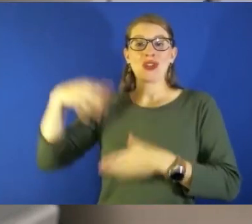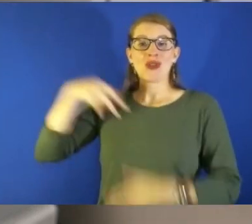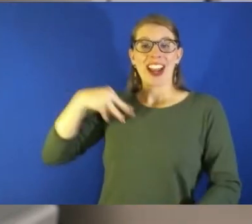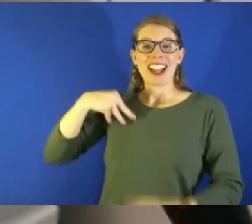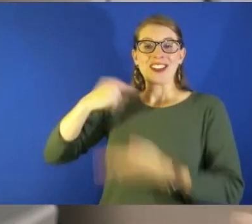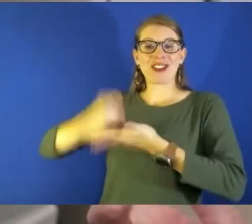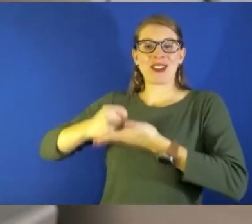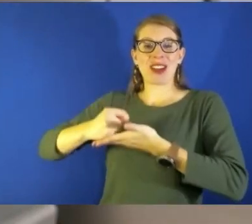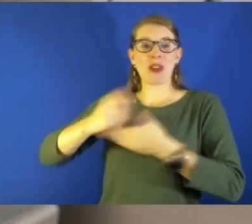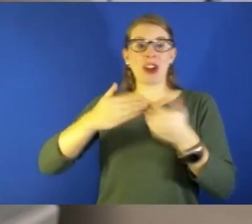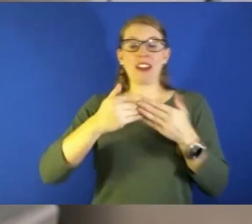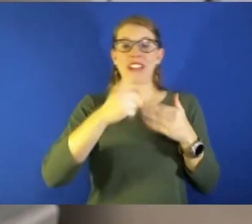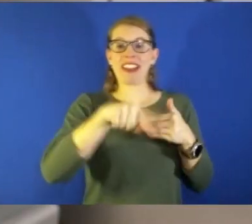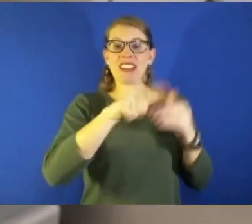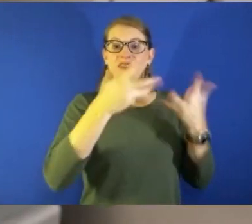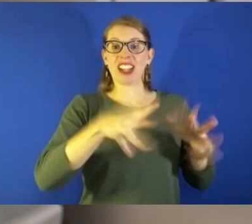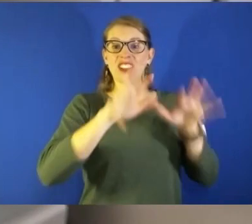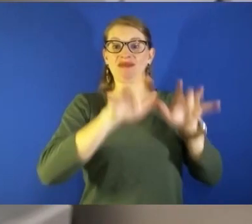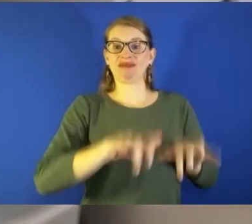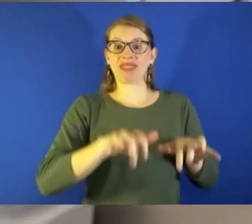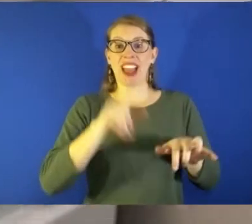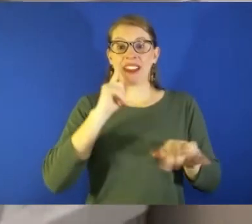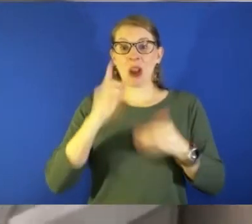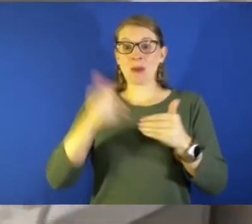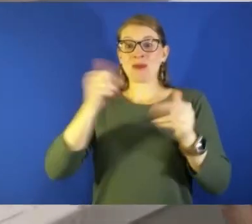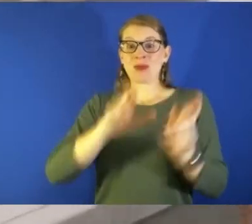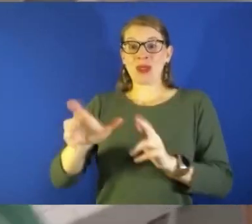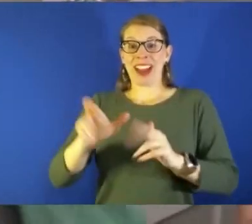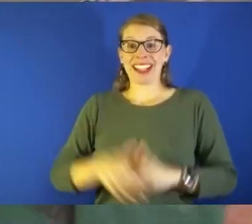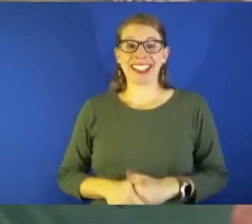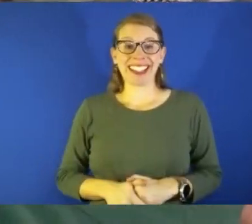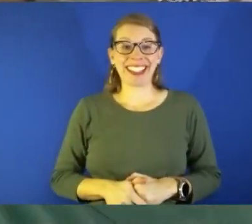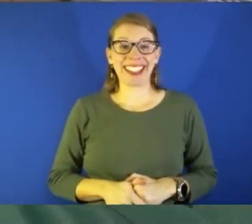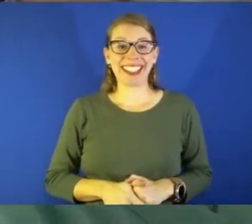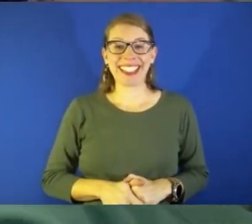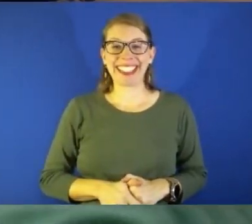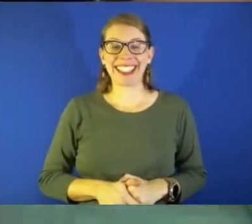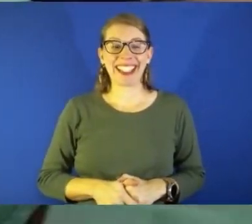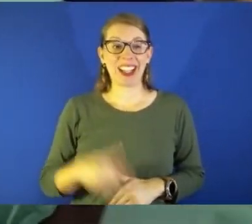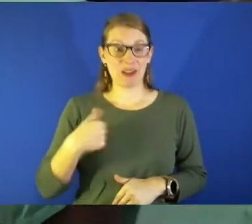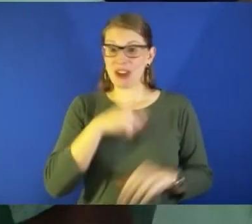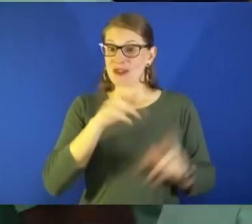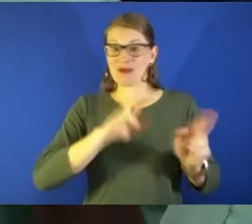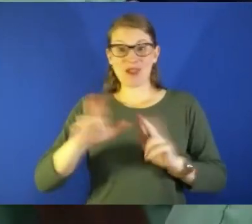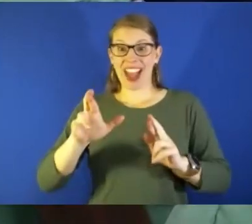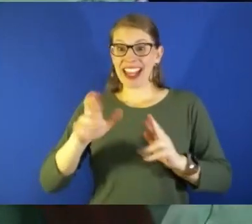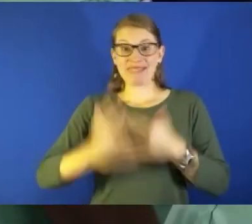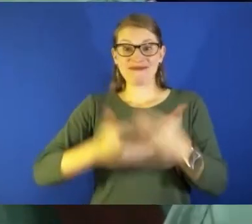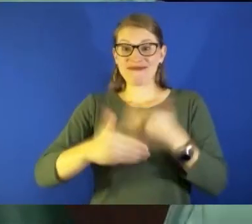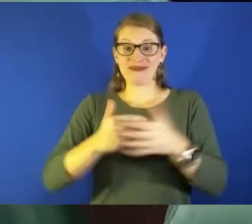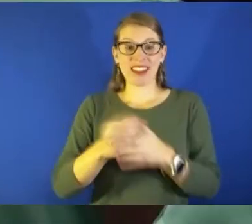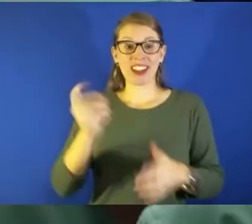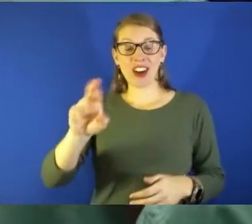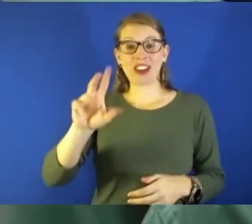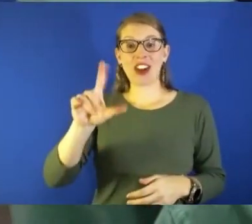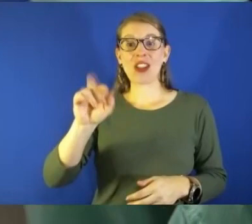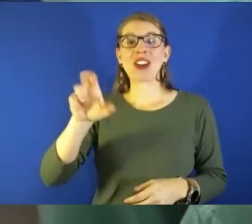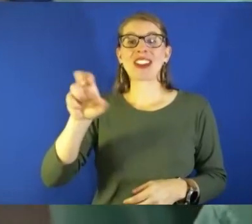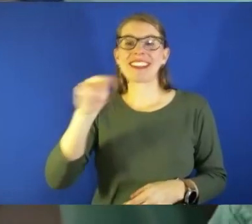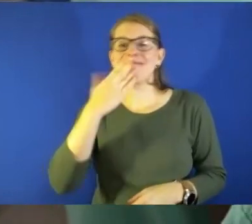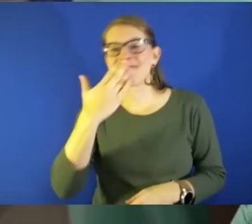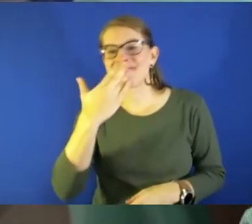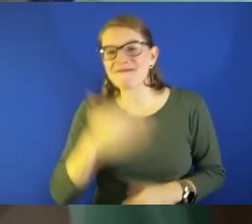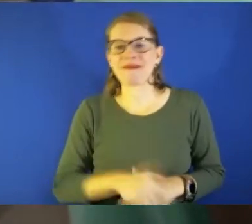entered. And I think they're about ready. Okay, we're ready to go. So, Dr. Larson, thank you. We're going